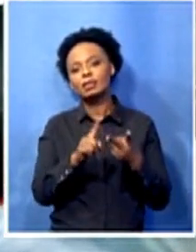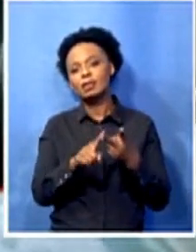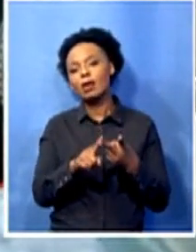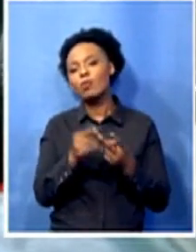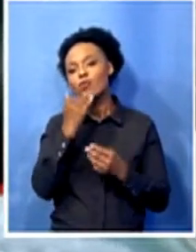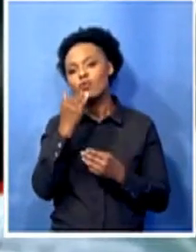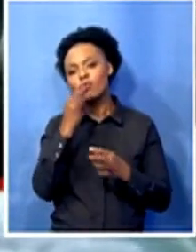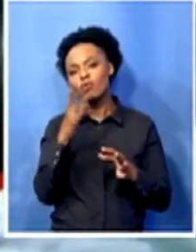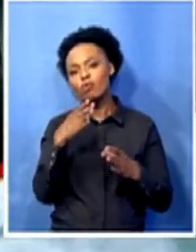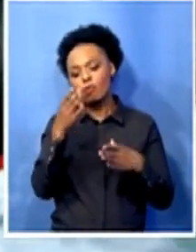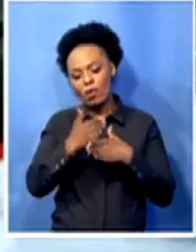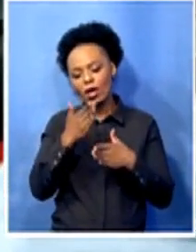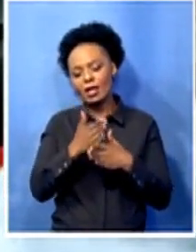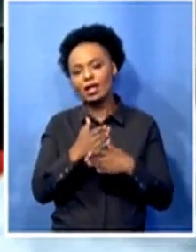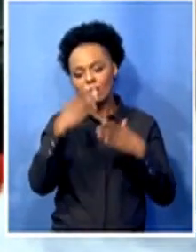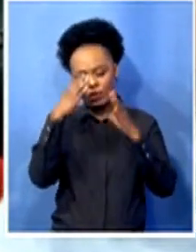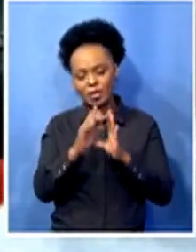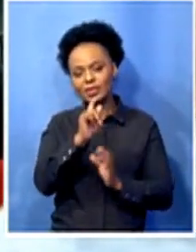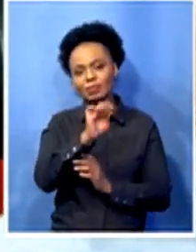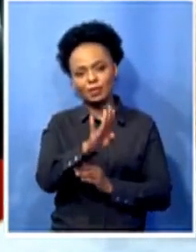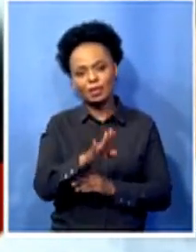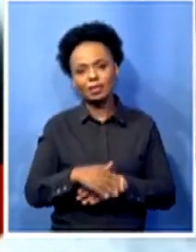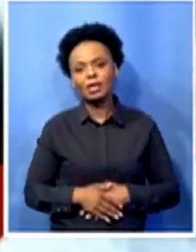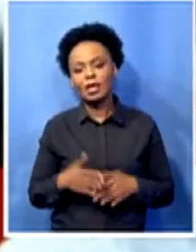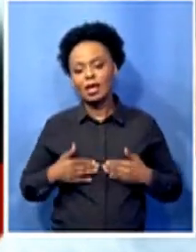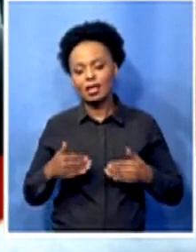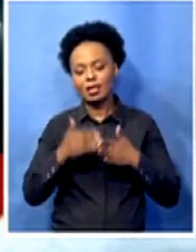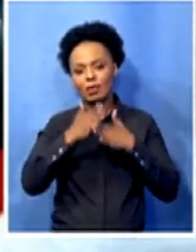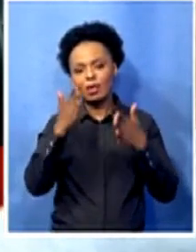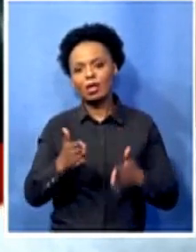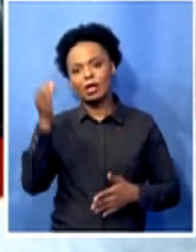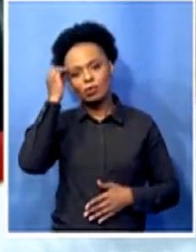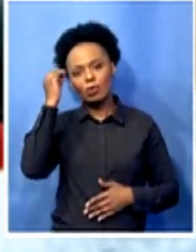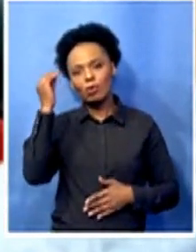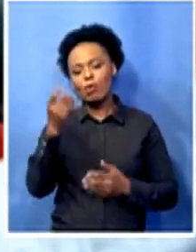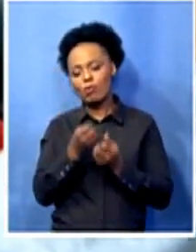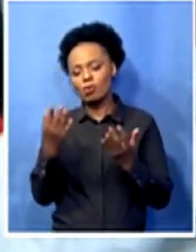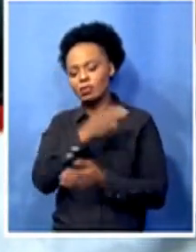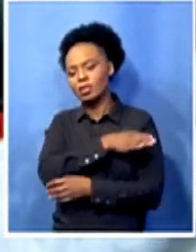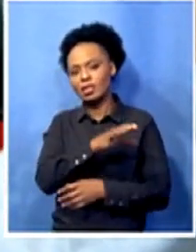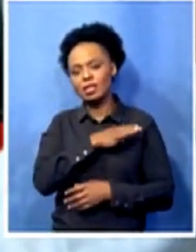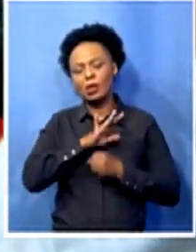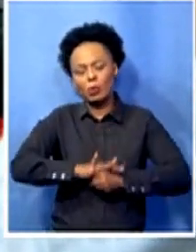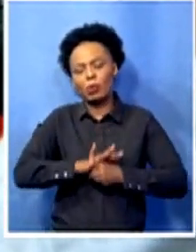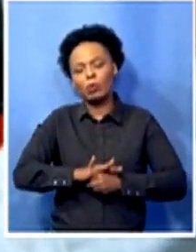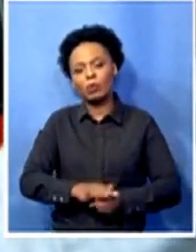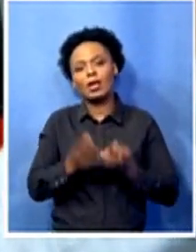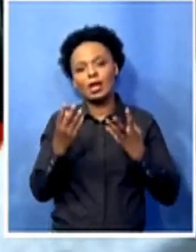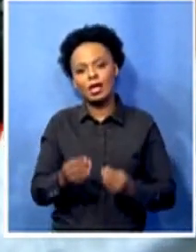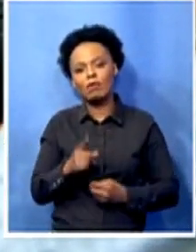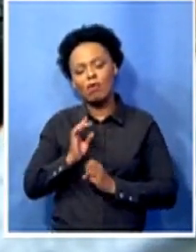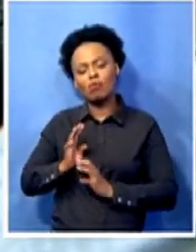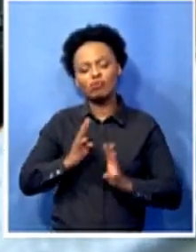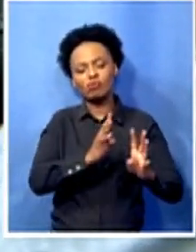response. We know that our clinics are understaffed and overcrowded. Almost 80% of patients interviewed